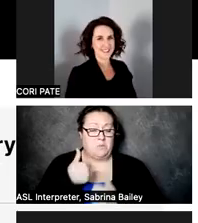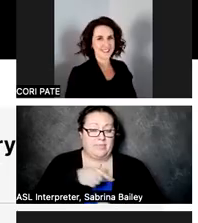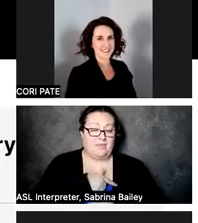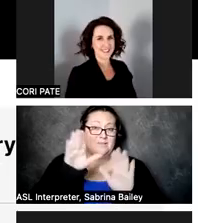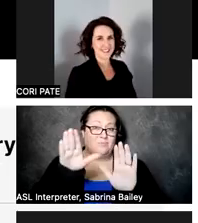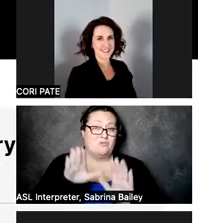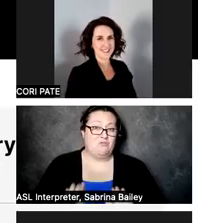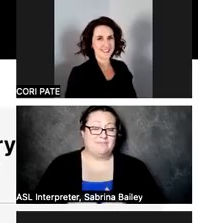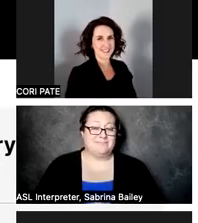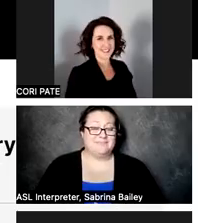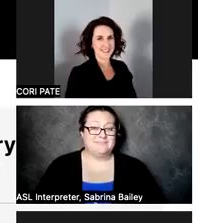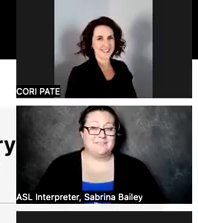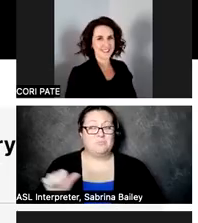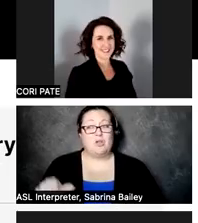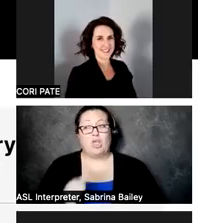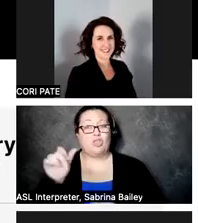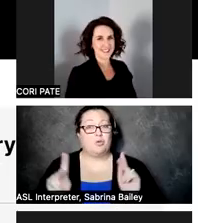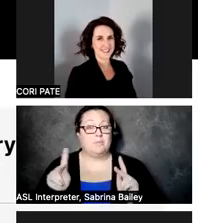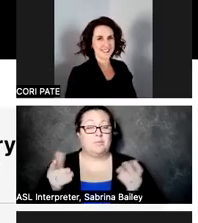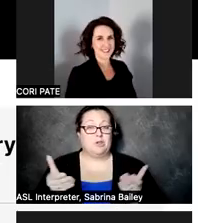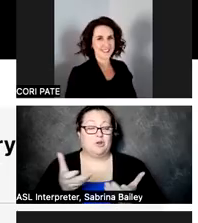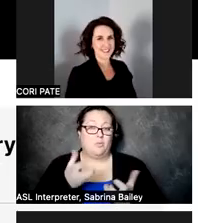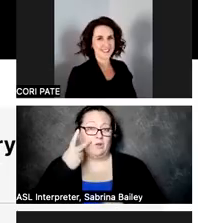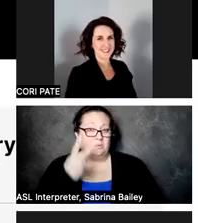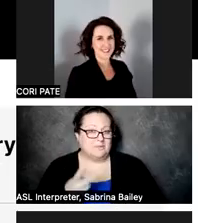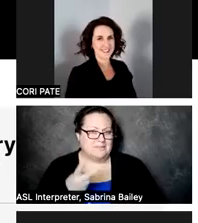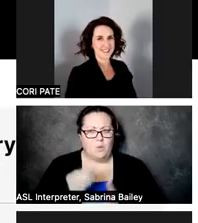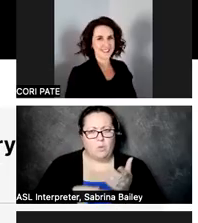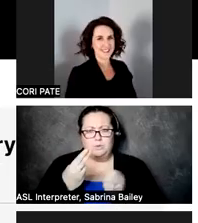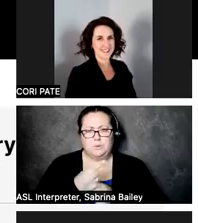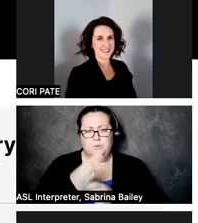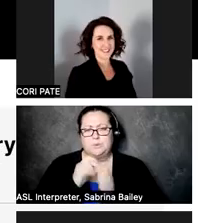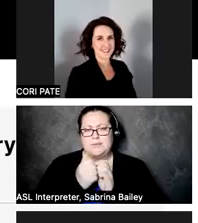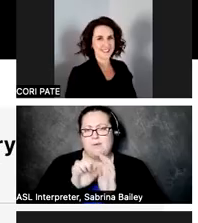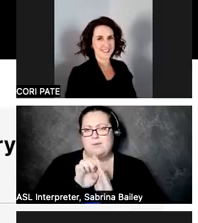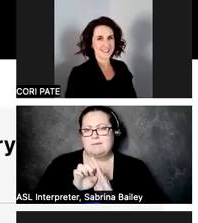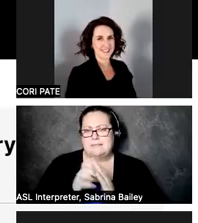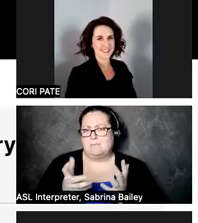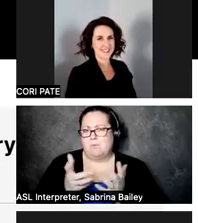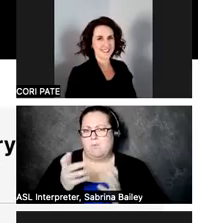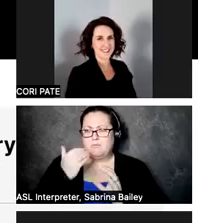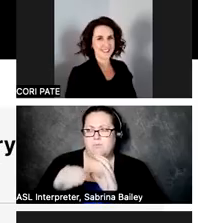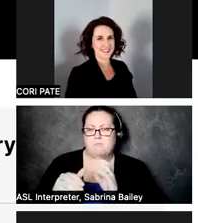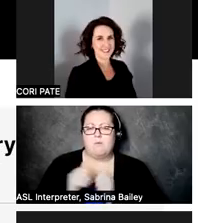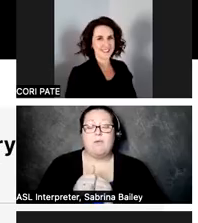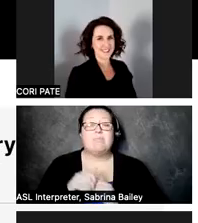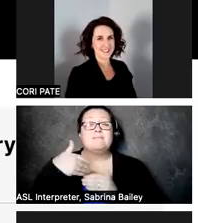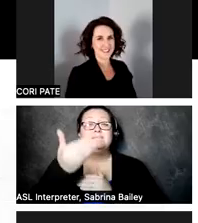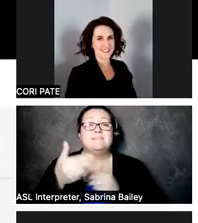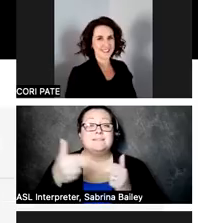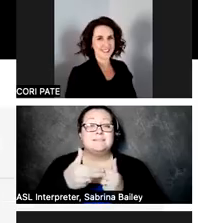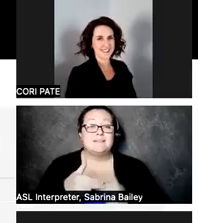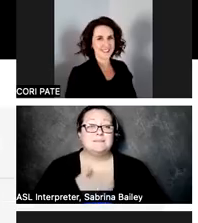I'm sure that there are other people on the call who would love to see something or some sort of example. All right, can we go to the next slide,